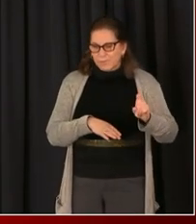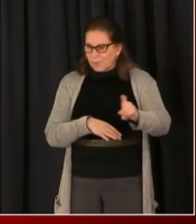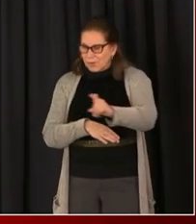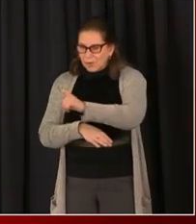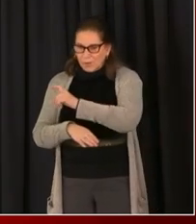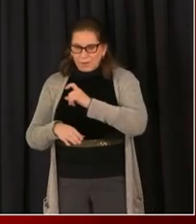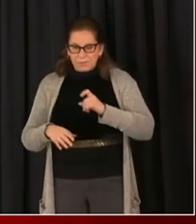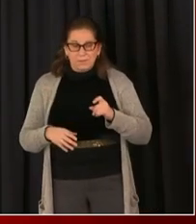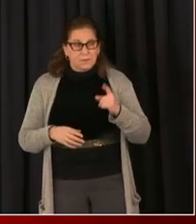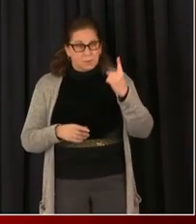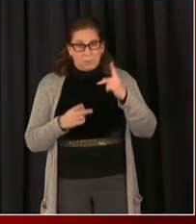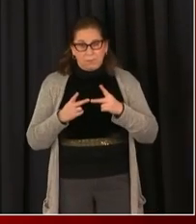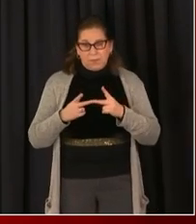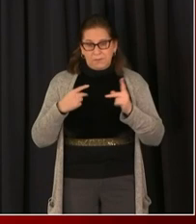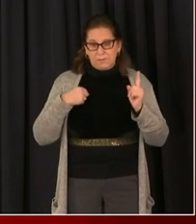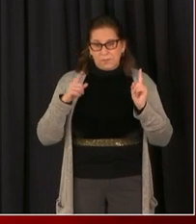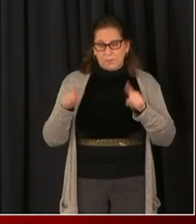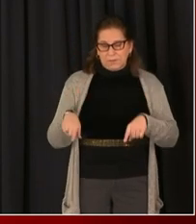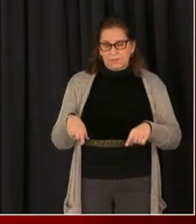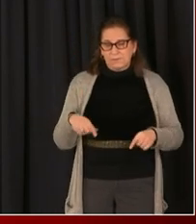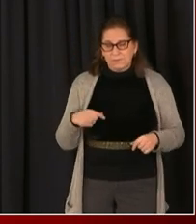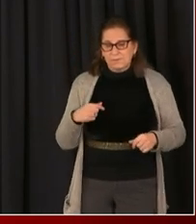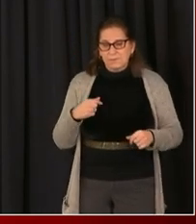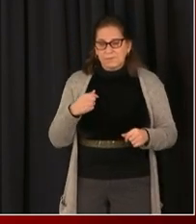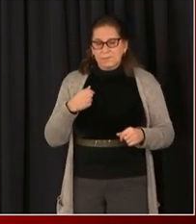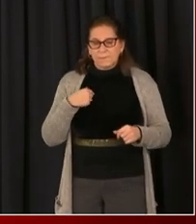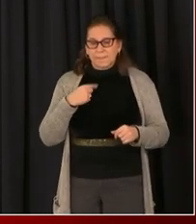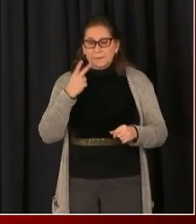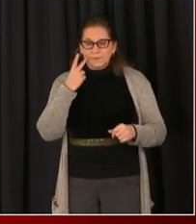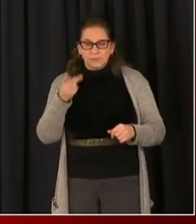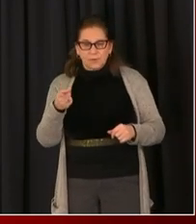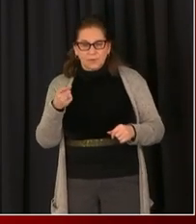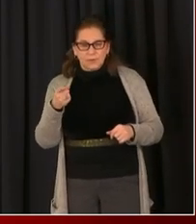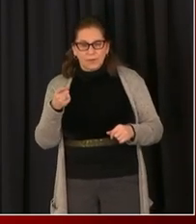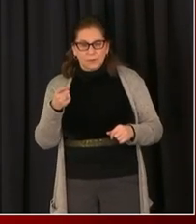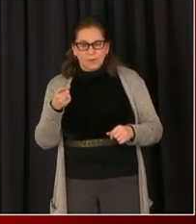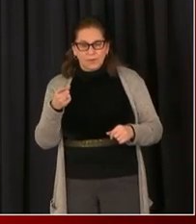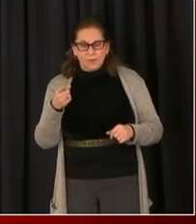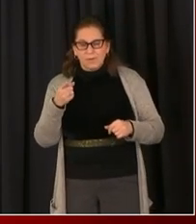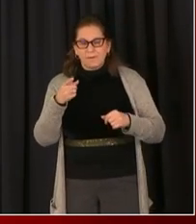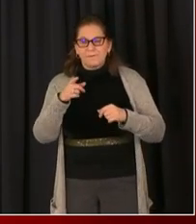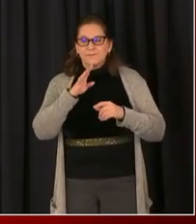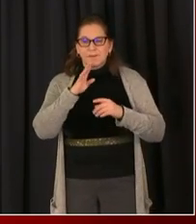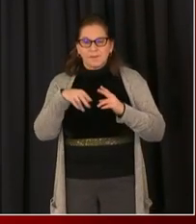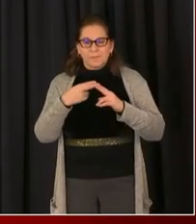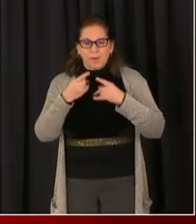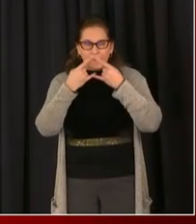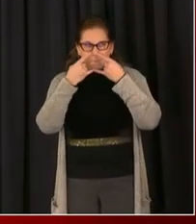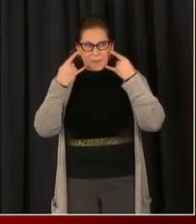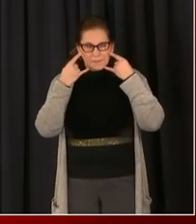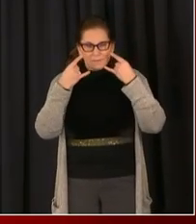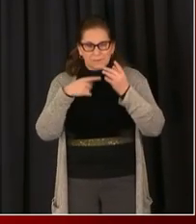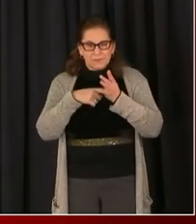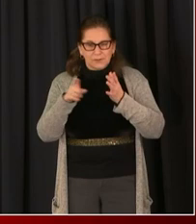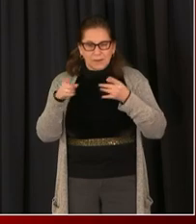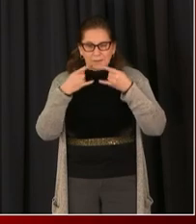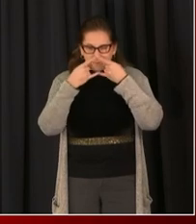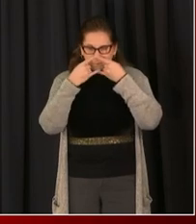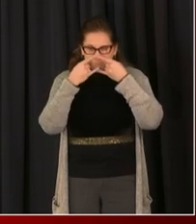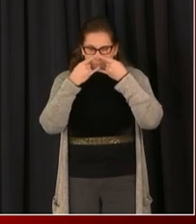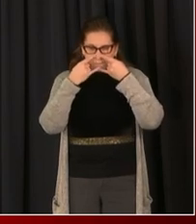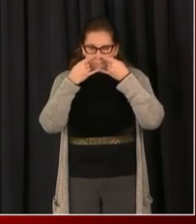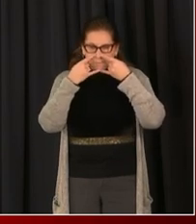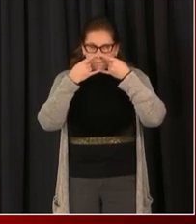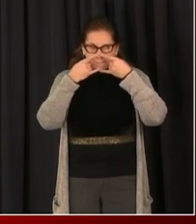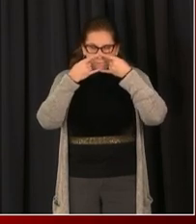there an hour, and I heard it 3 times. Is your mask covering your nose and your mouth? I mean, and so those are just